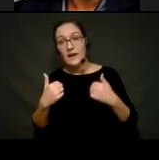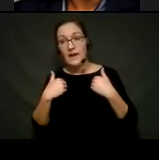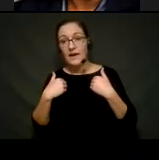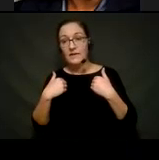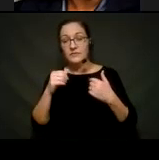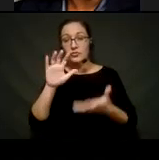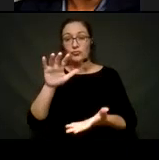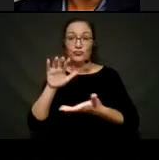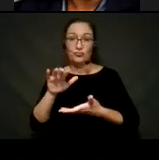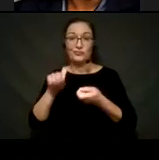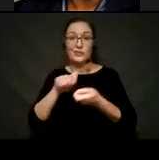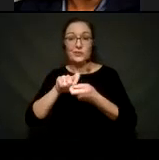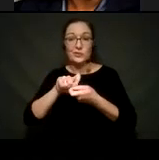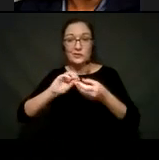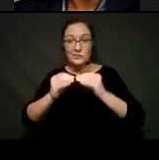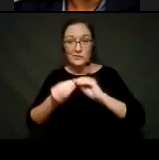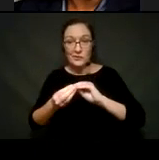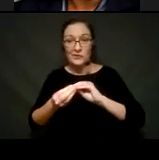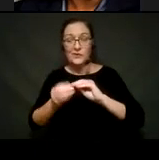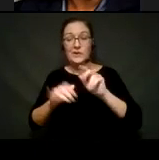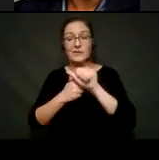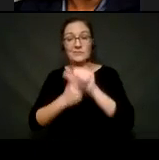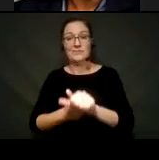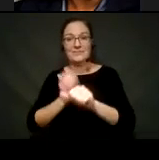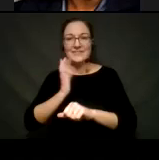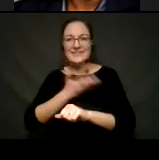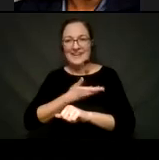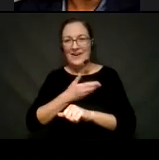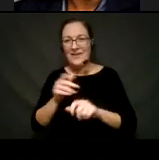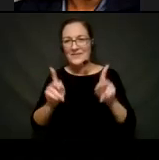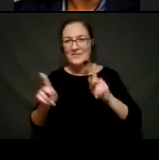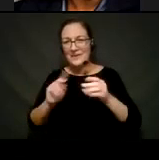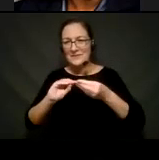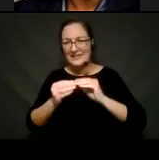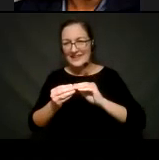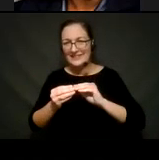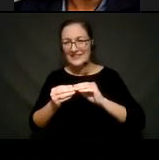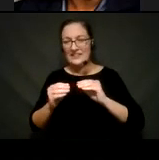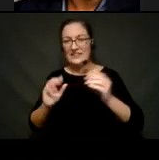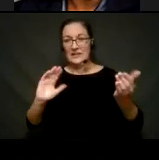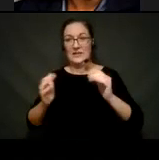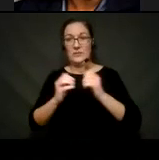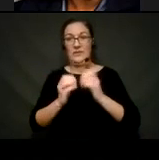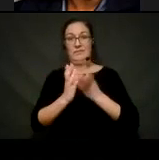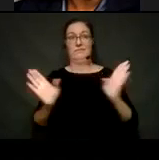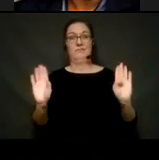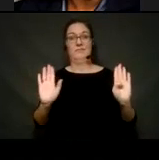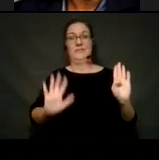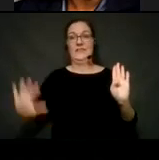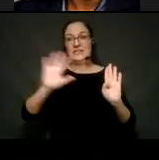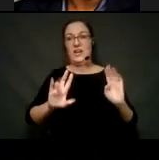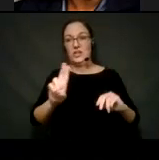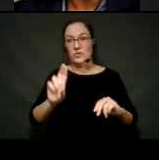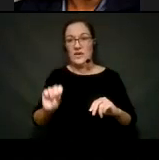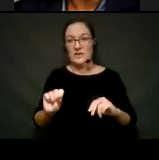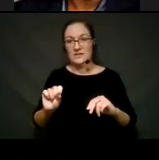allotment that has been given to it based off of our portion of our population versus the entire US population.